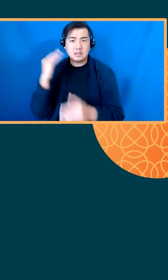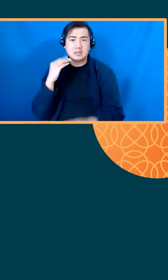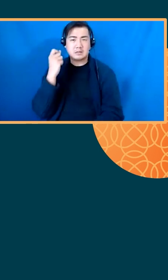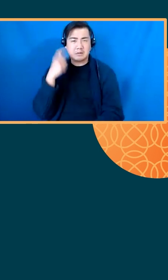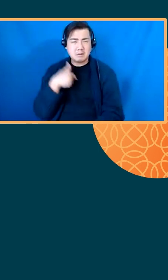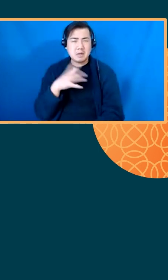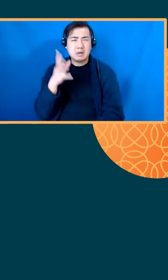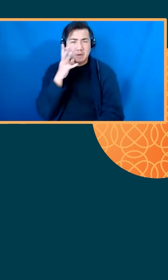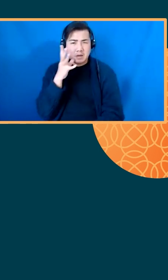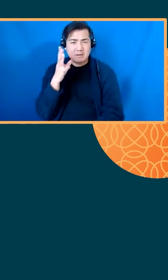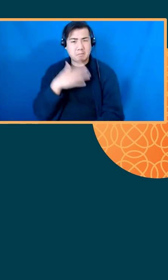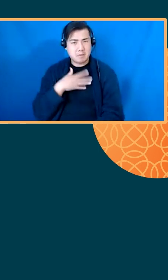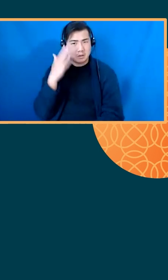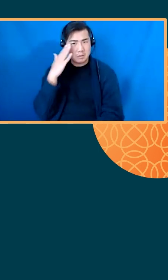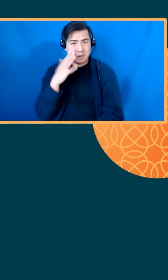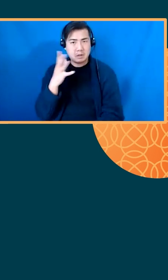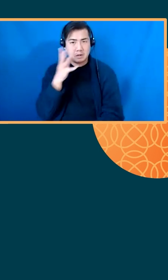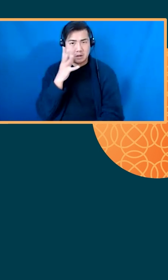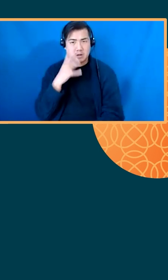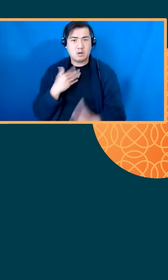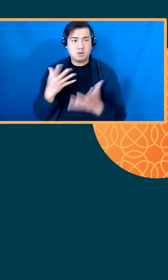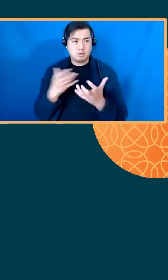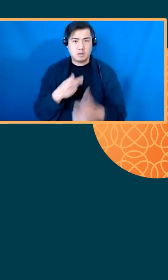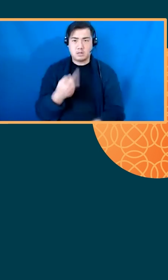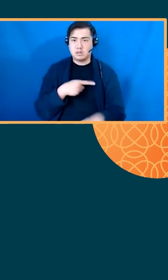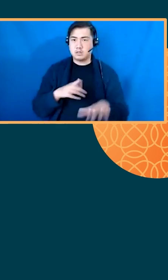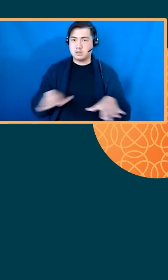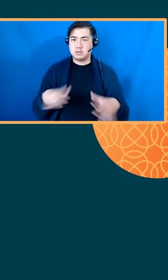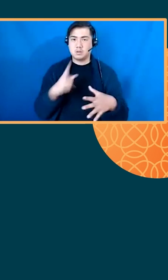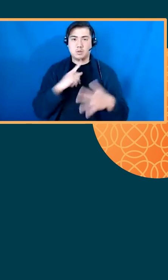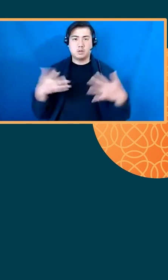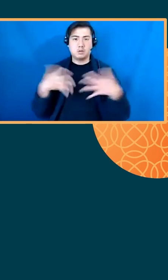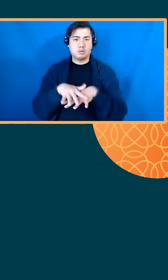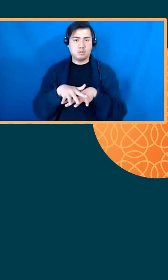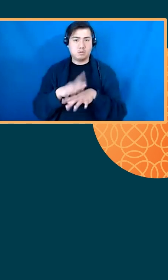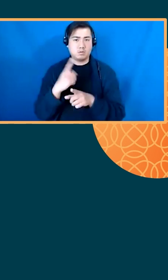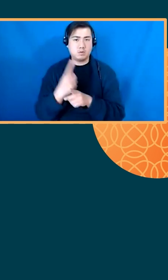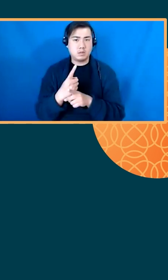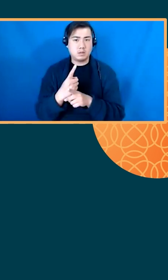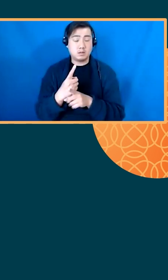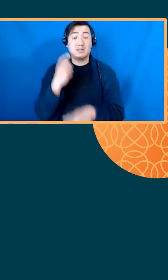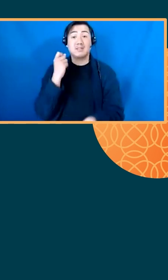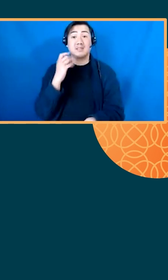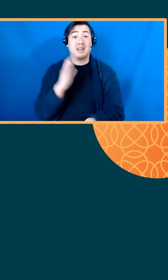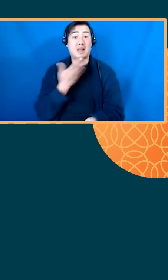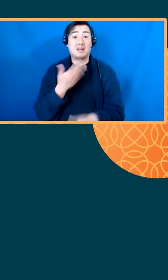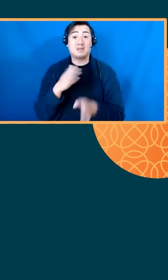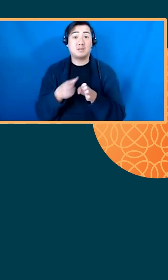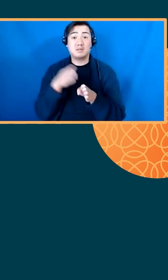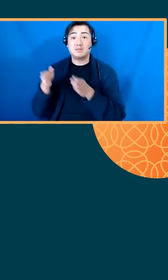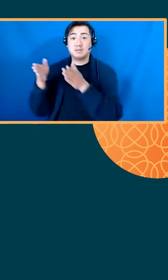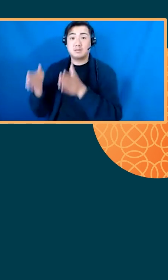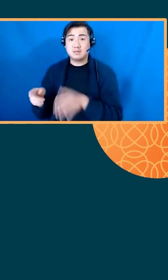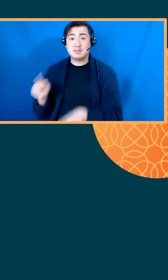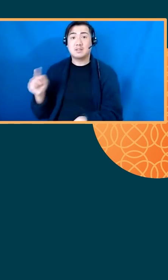make sure that we assimilated, right? Her next door white neighbor, who